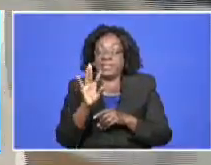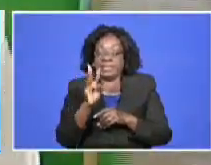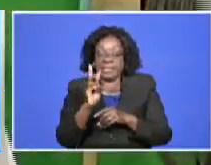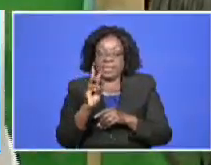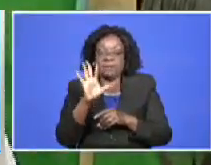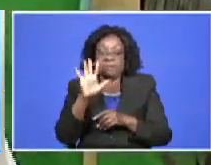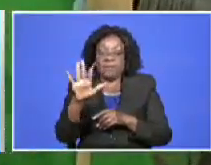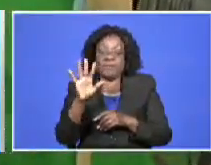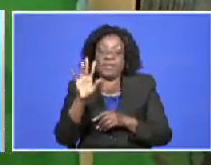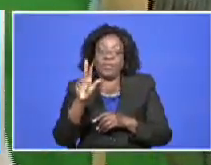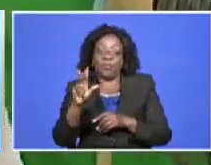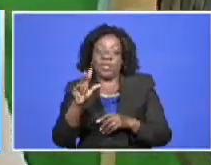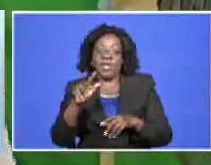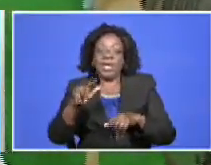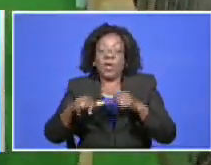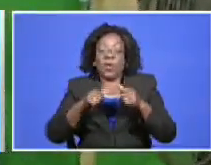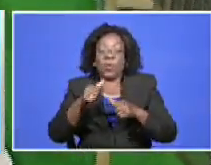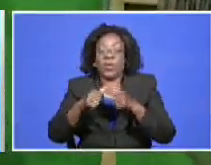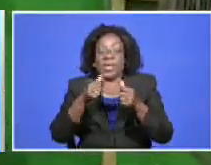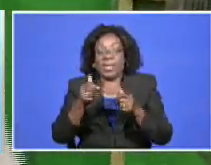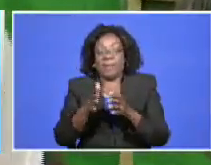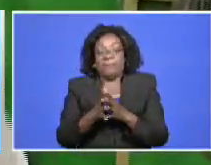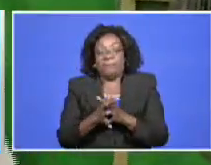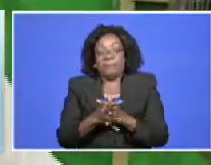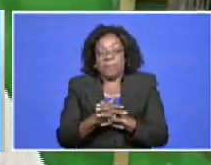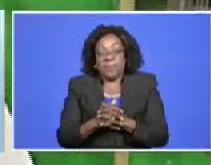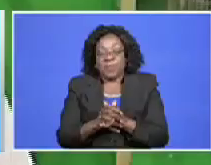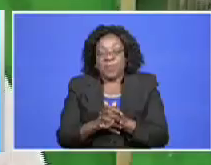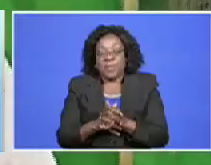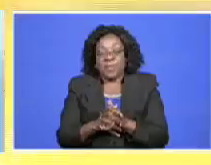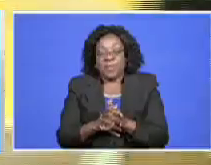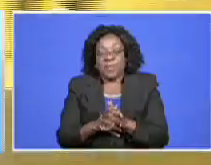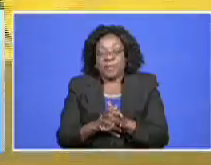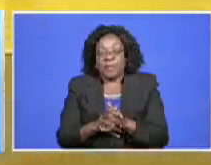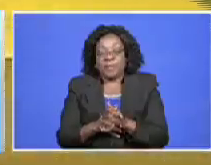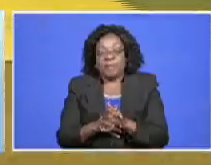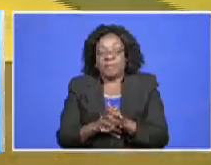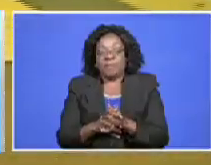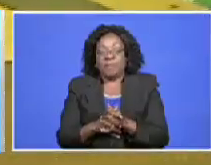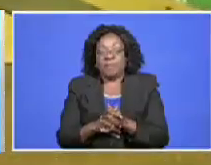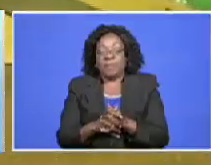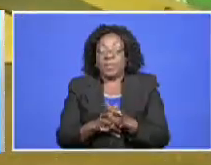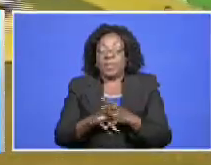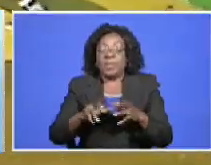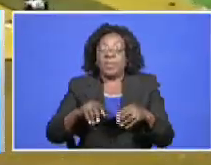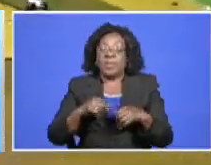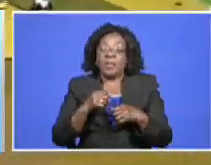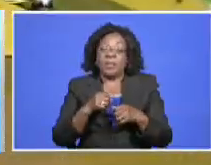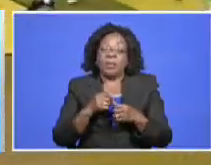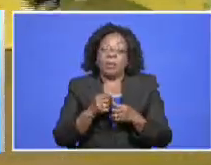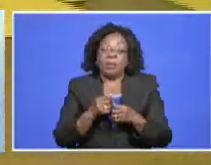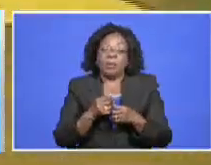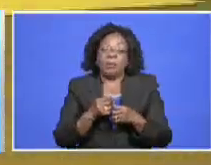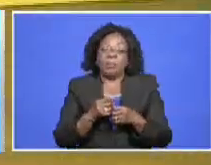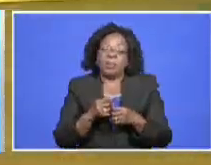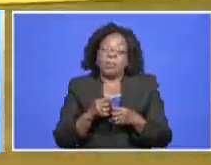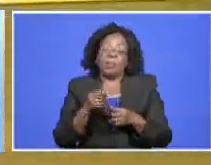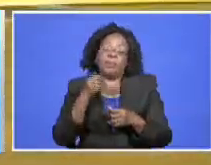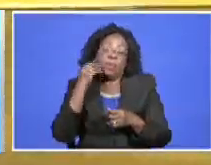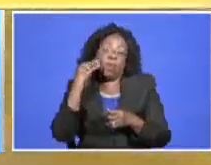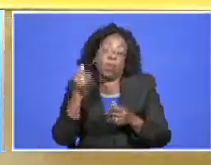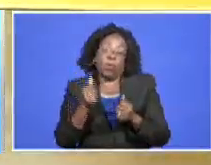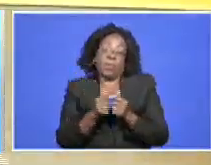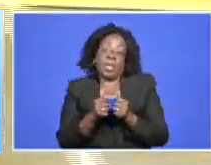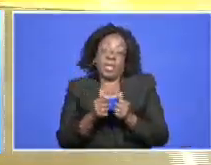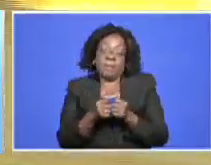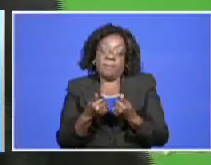win. It was a fun game. We started off flat, but we pulled out in the end. We was up pretty much the whole game. We kind